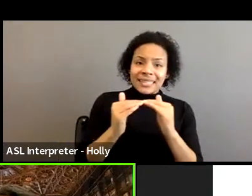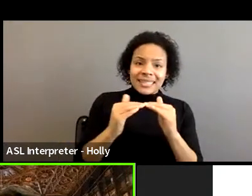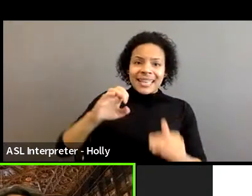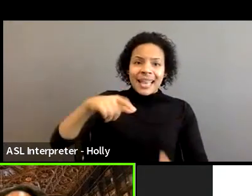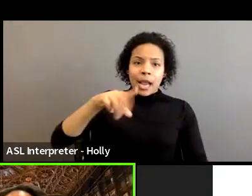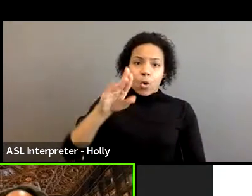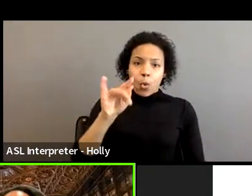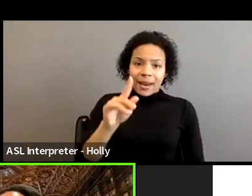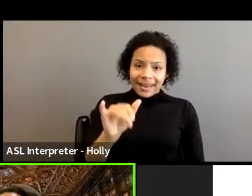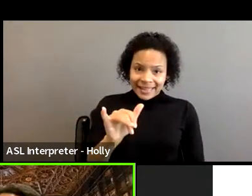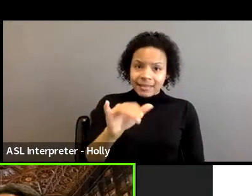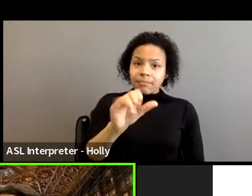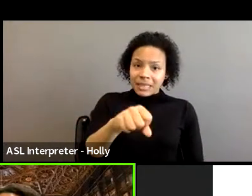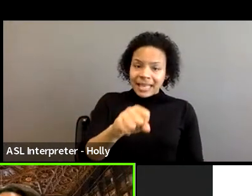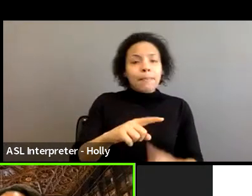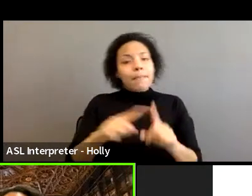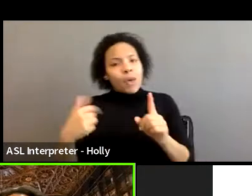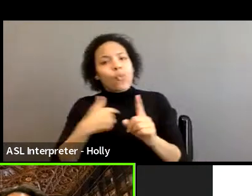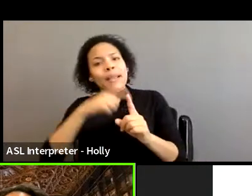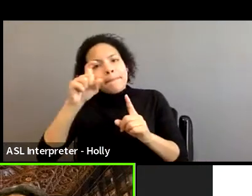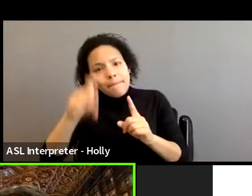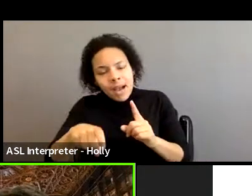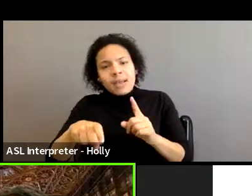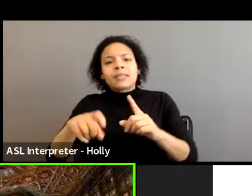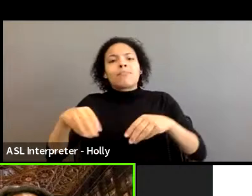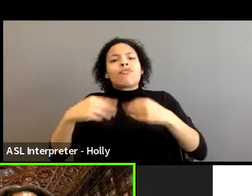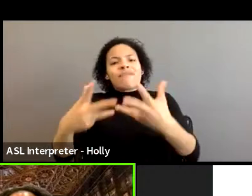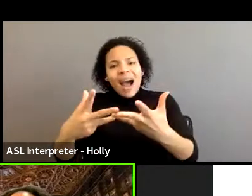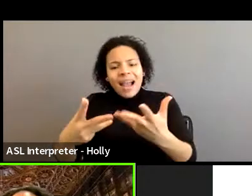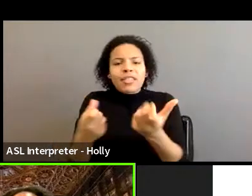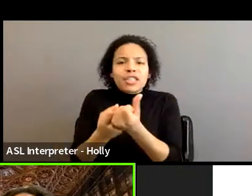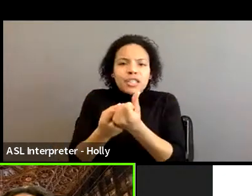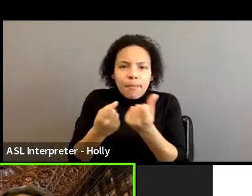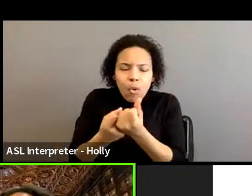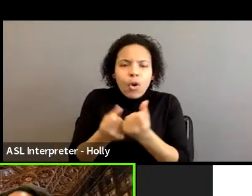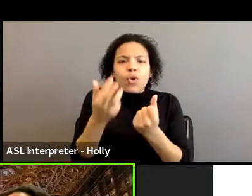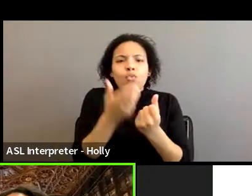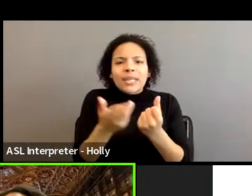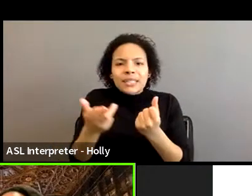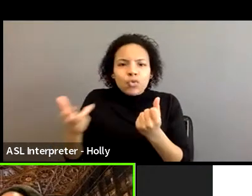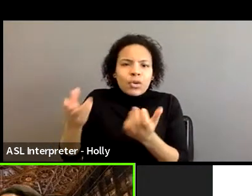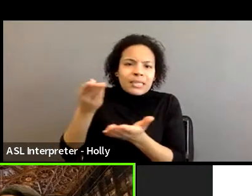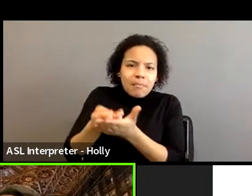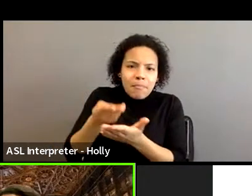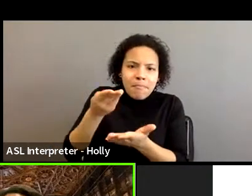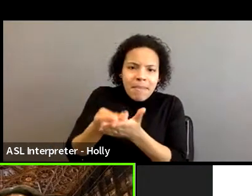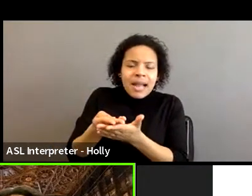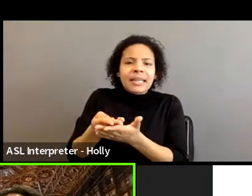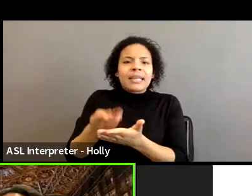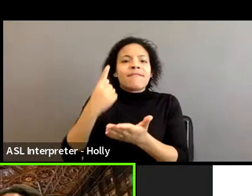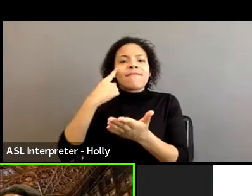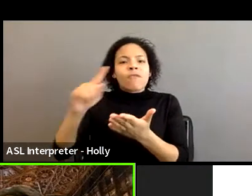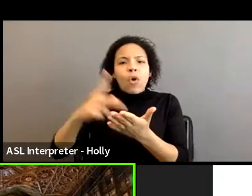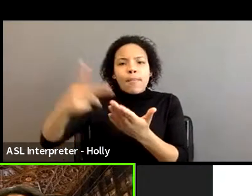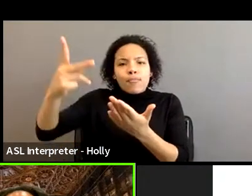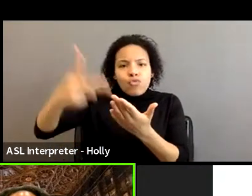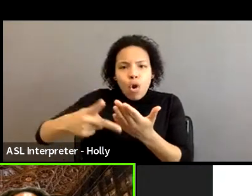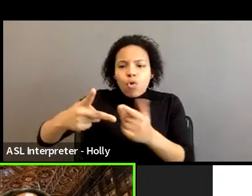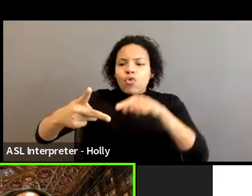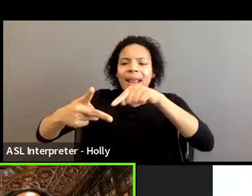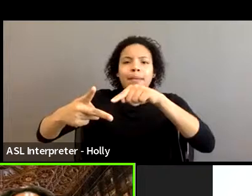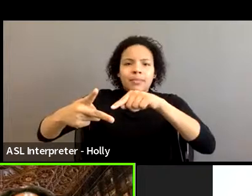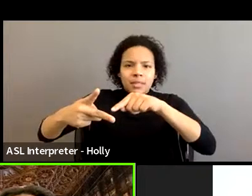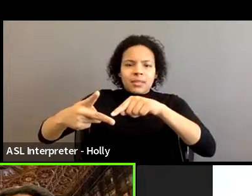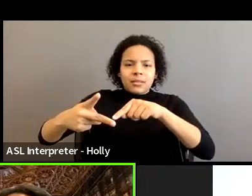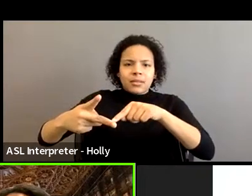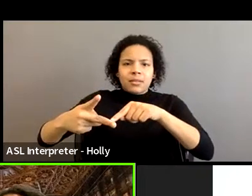the time and resources to fund the programs that have that cultural investment in students of color. If